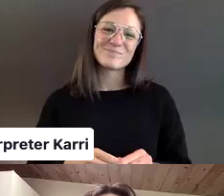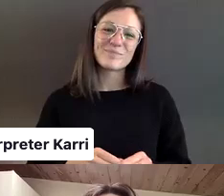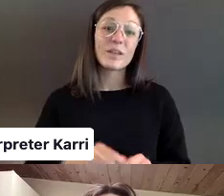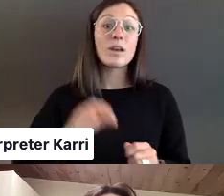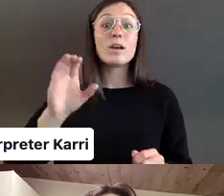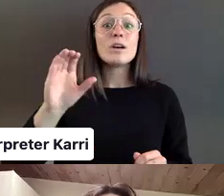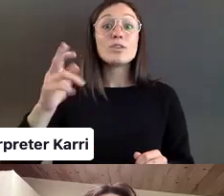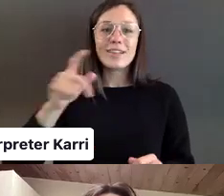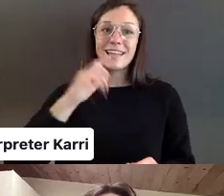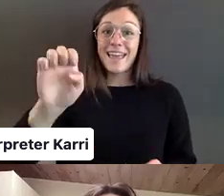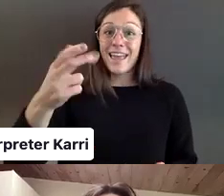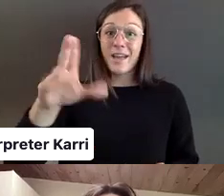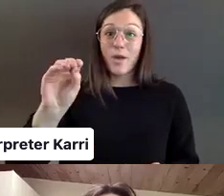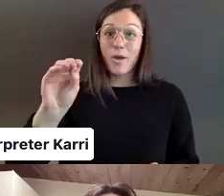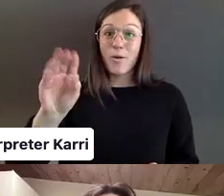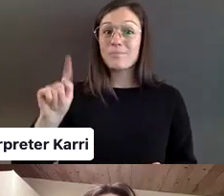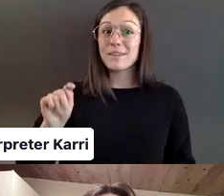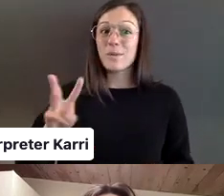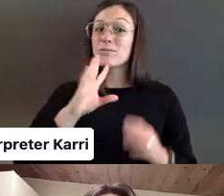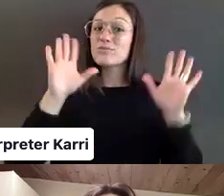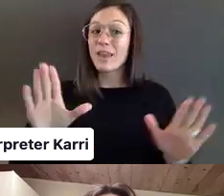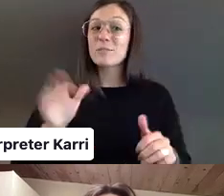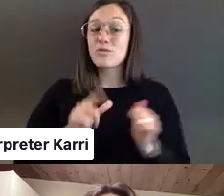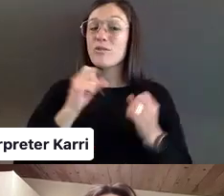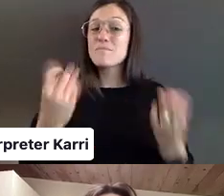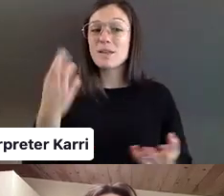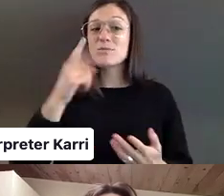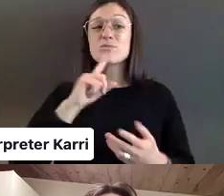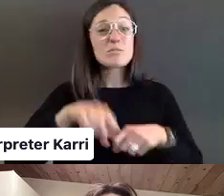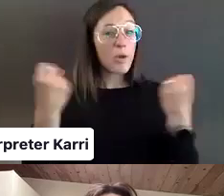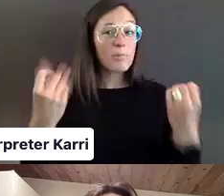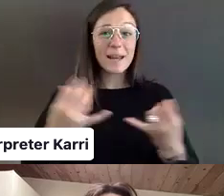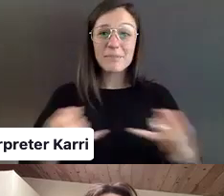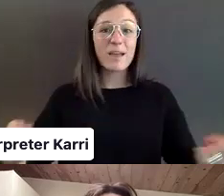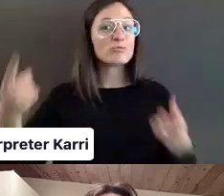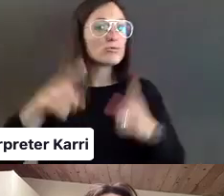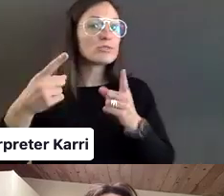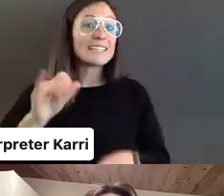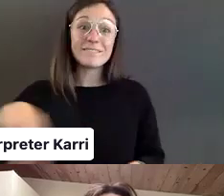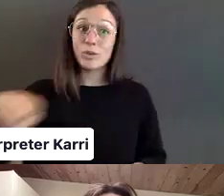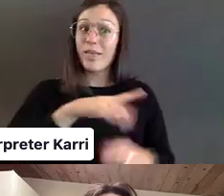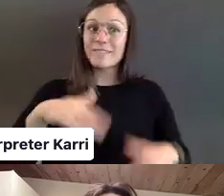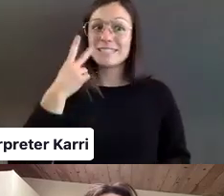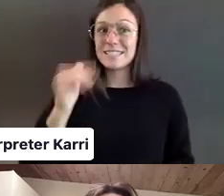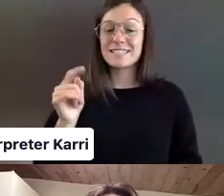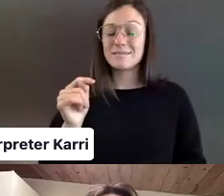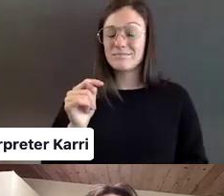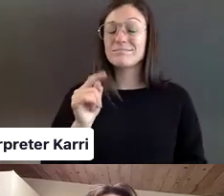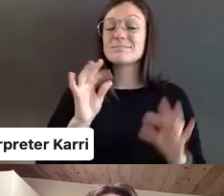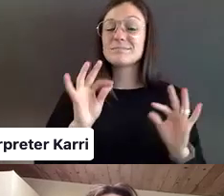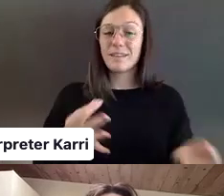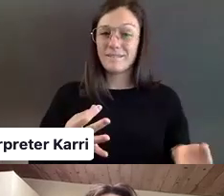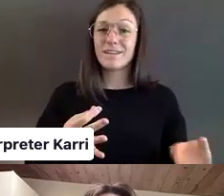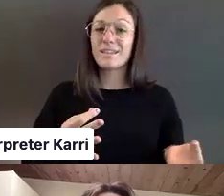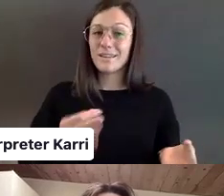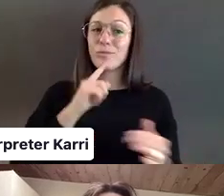Echo, by the way, was an incredible show for a number of reasons, and it broke so many boundaries. And Agree. if anyone hasn't seen it, it's definitely pretty